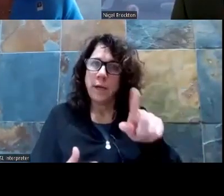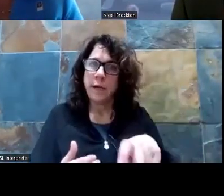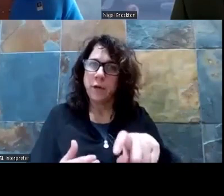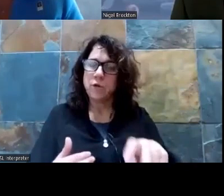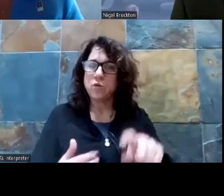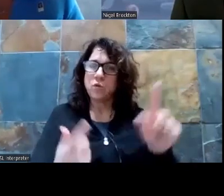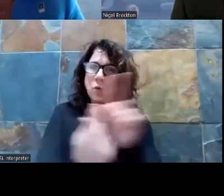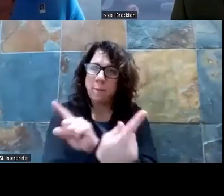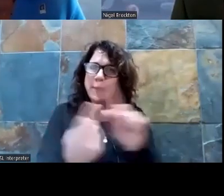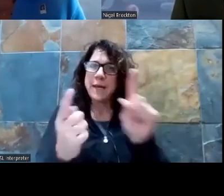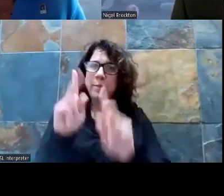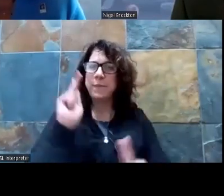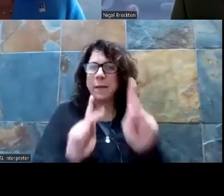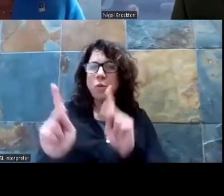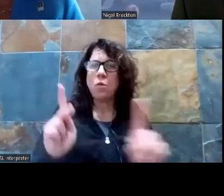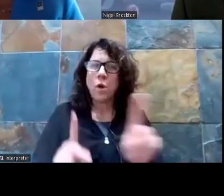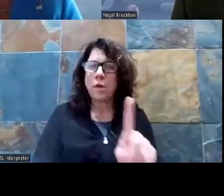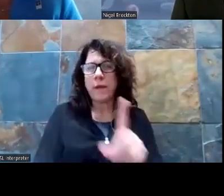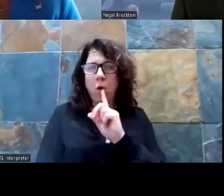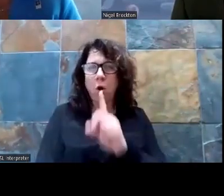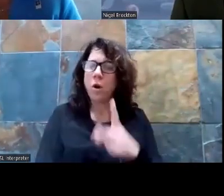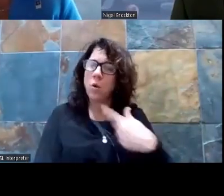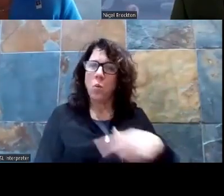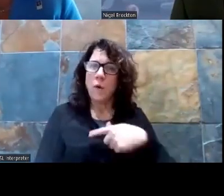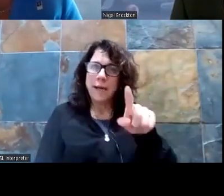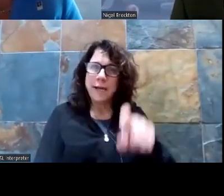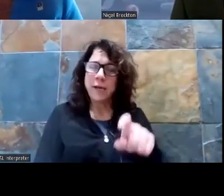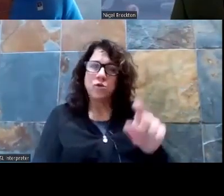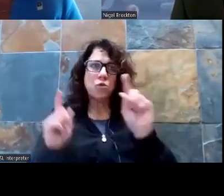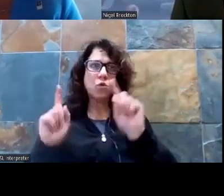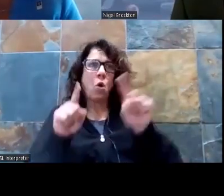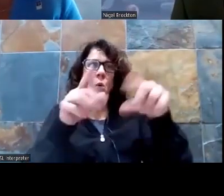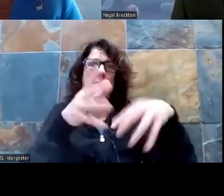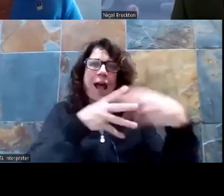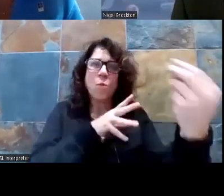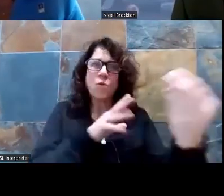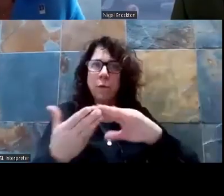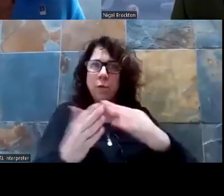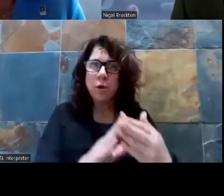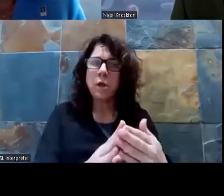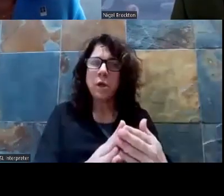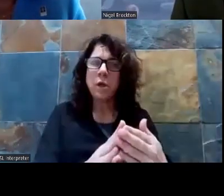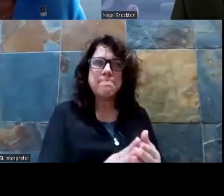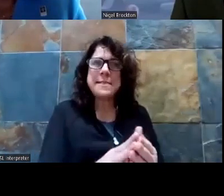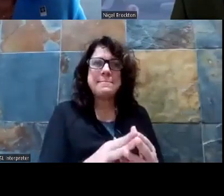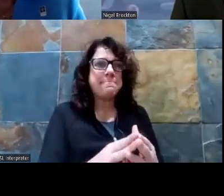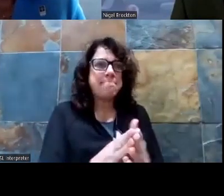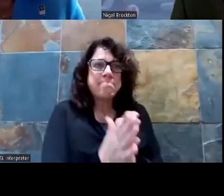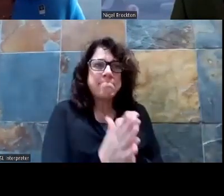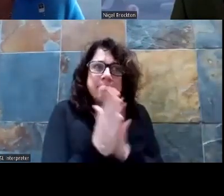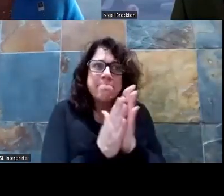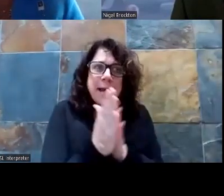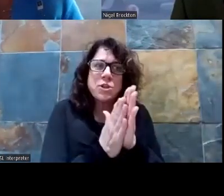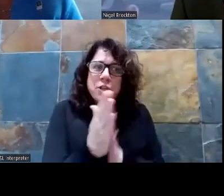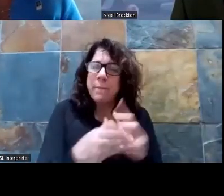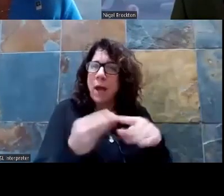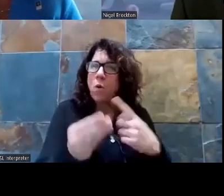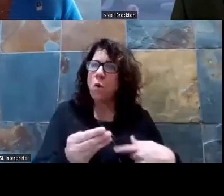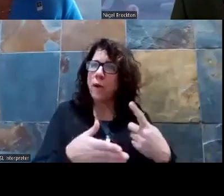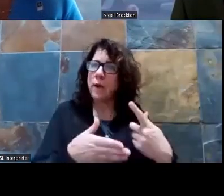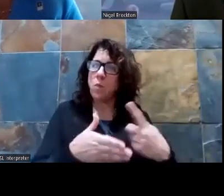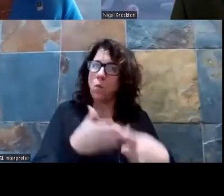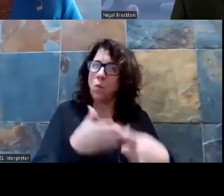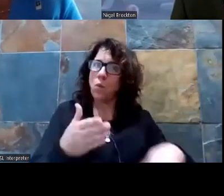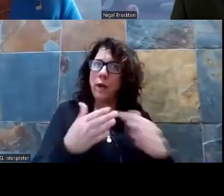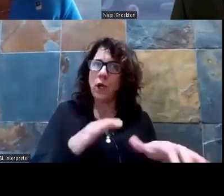meet people where they are. We need to go to the community and be passionate about what we do. If you are